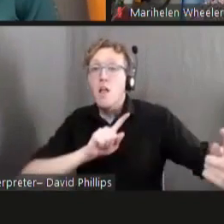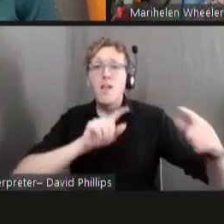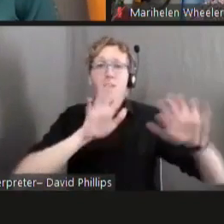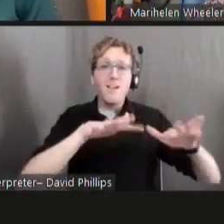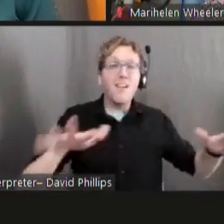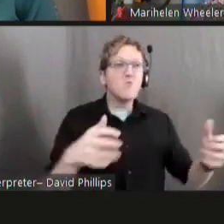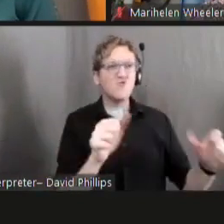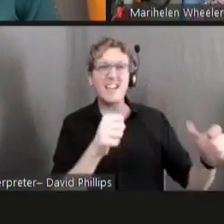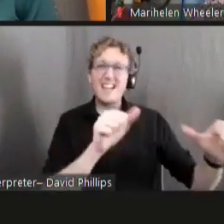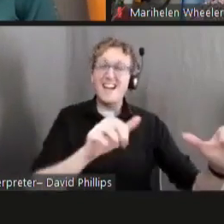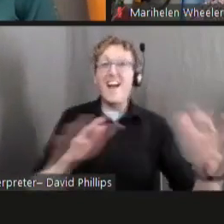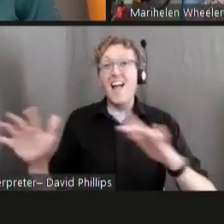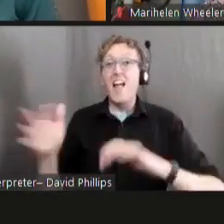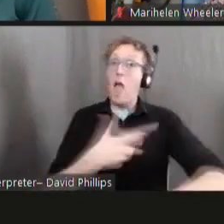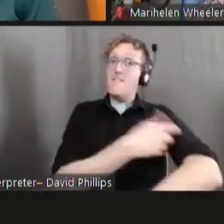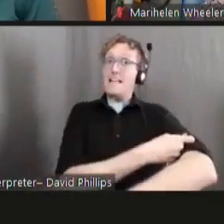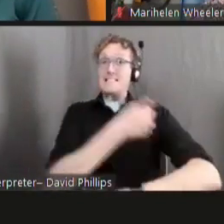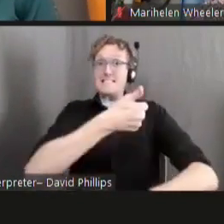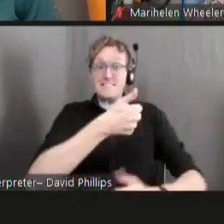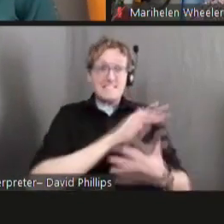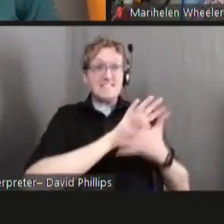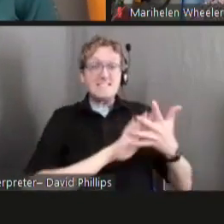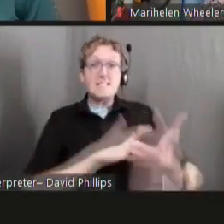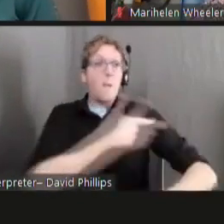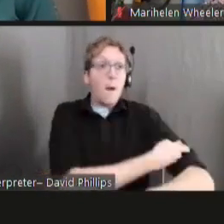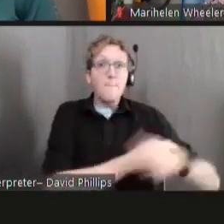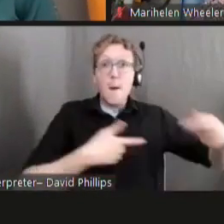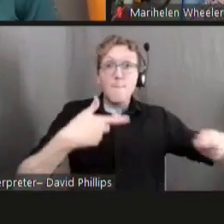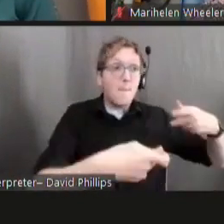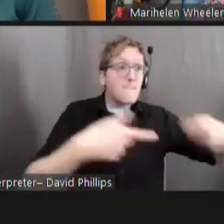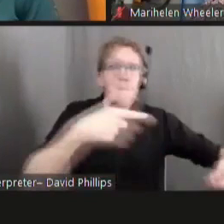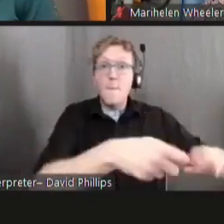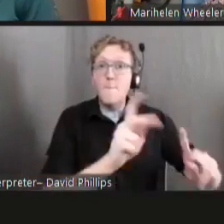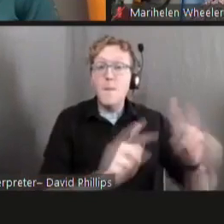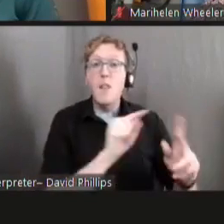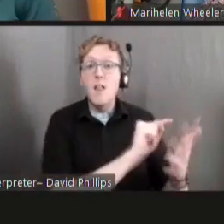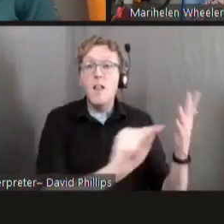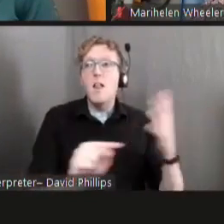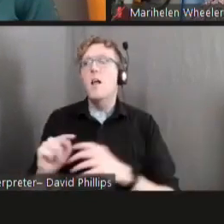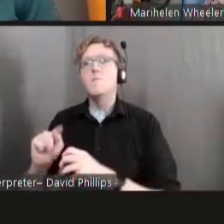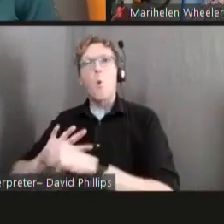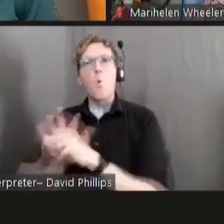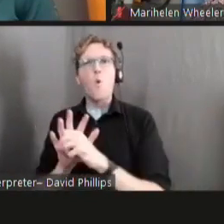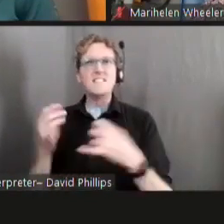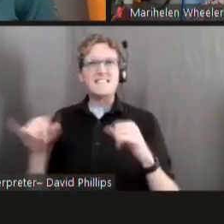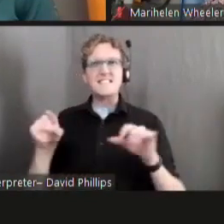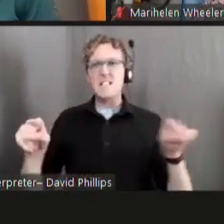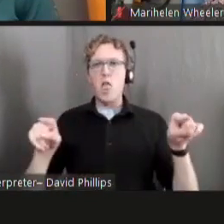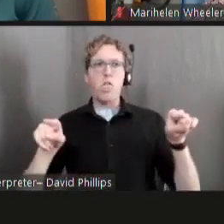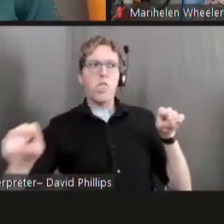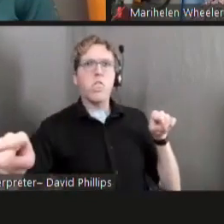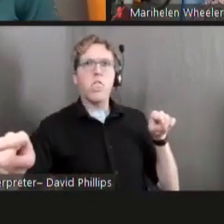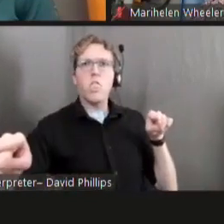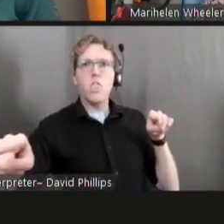distancing, and eventually we developed a vaccine. We started vaccinating the people, but the virus seems still to be one